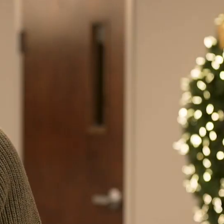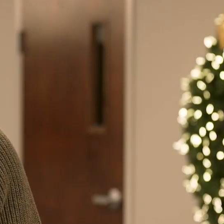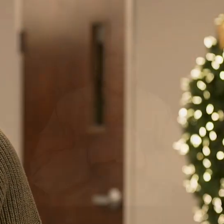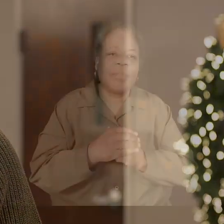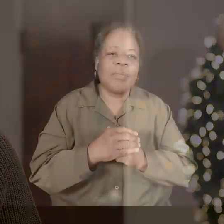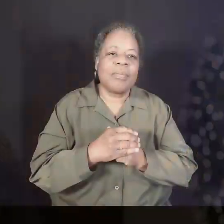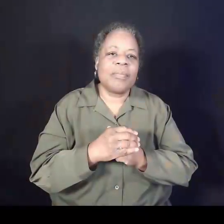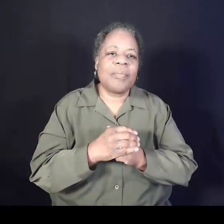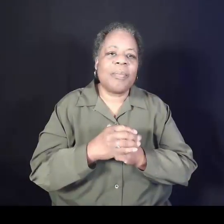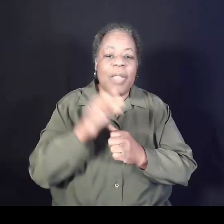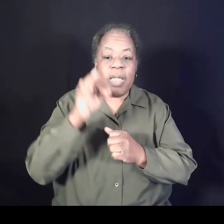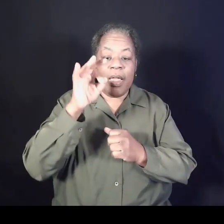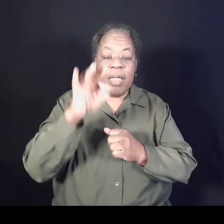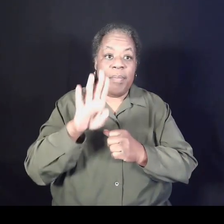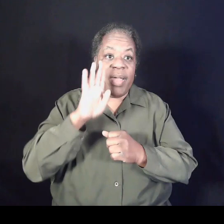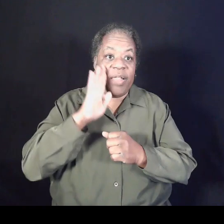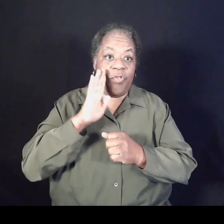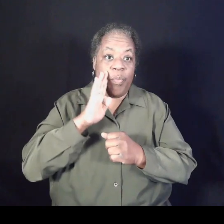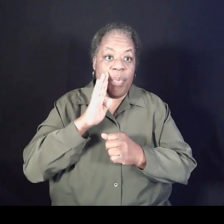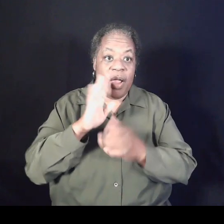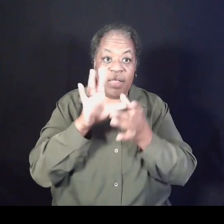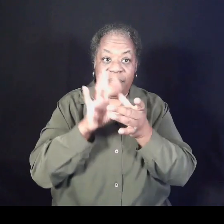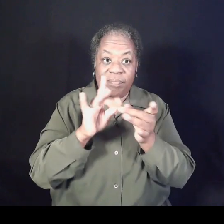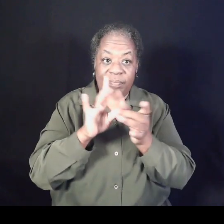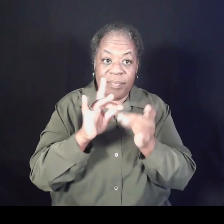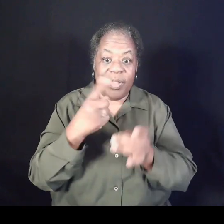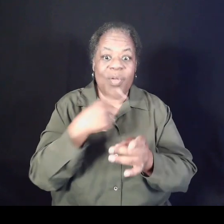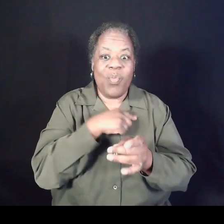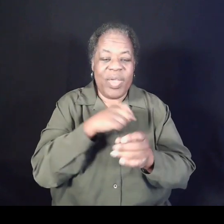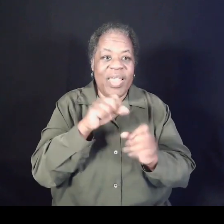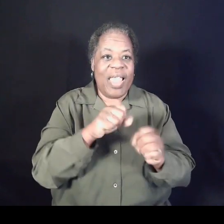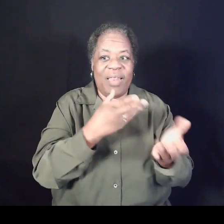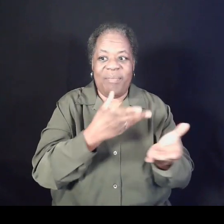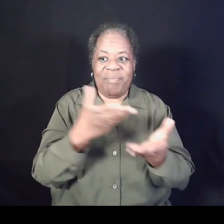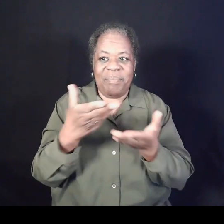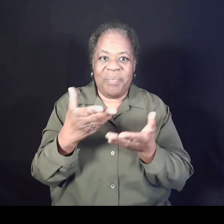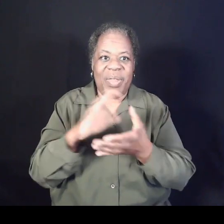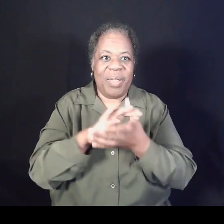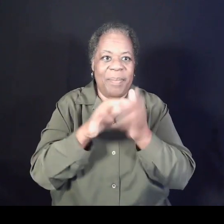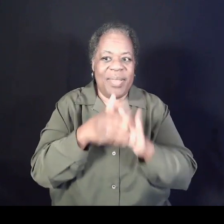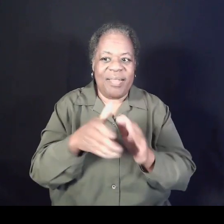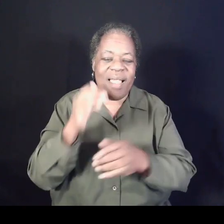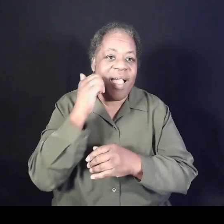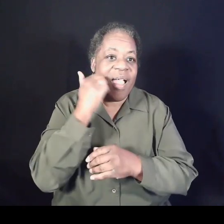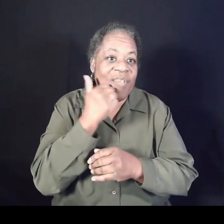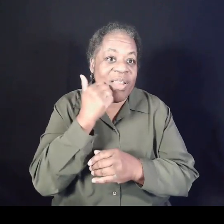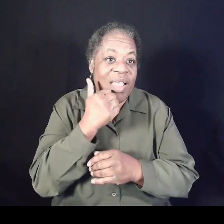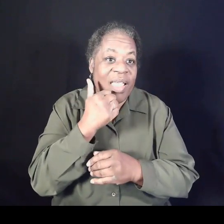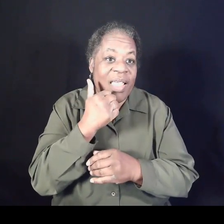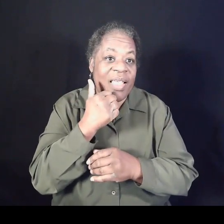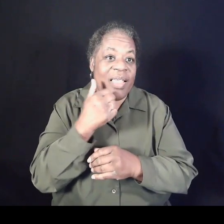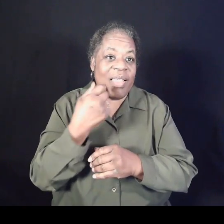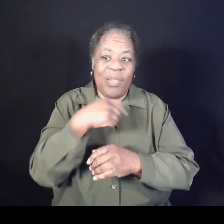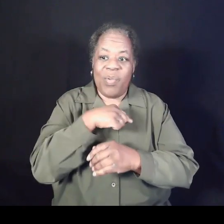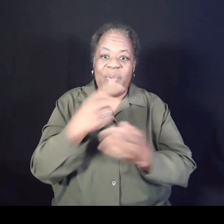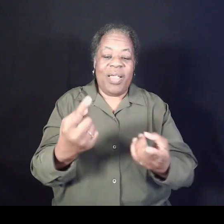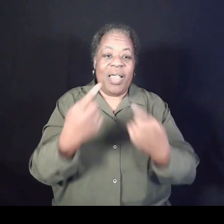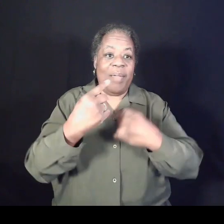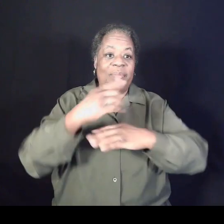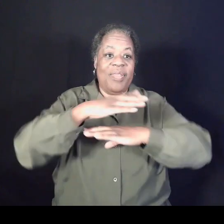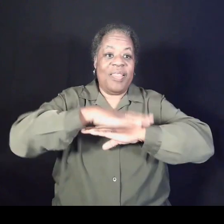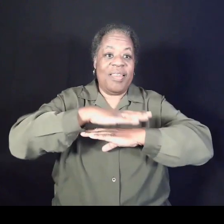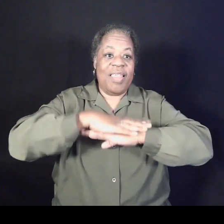As Pastor Brian mentioned, we can be instruments of peace every day. And it is when we come to the table, we